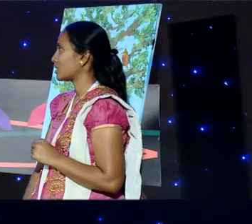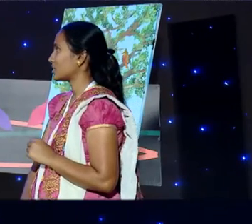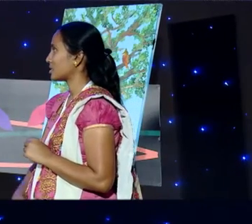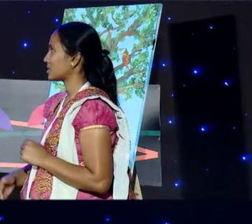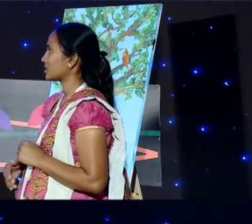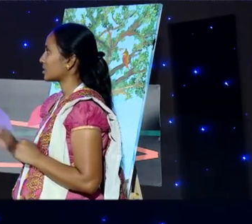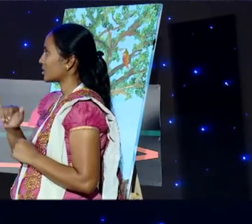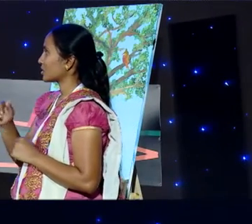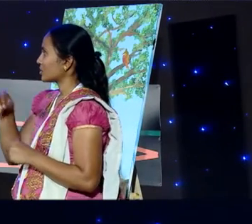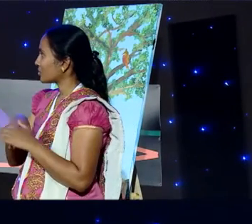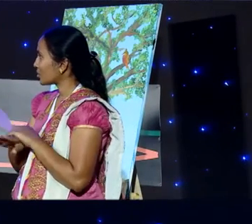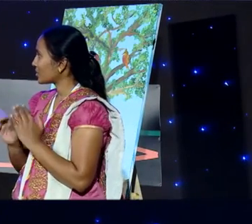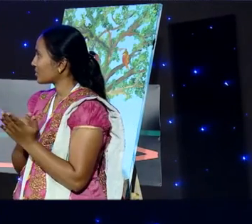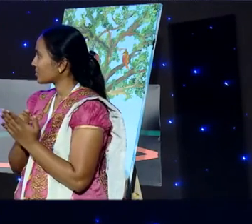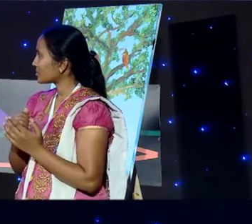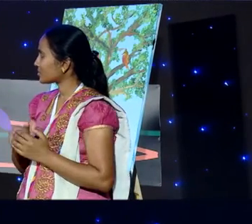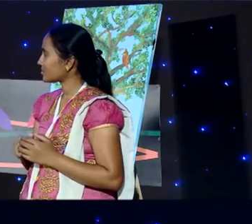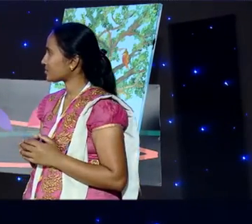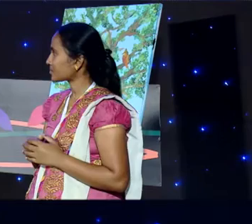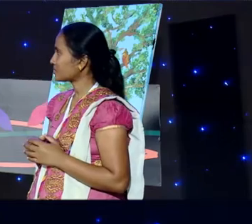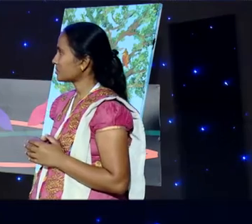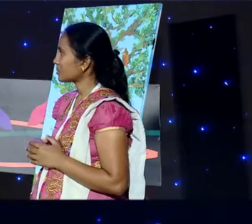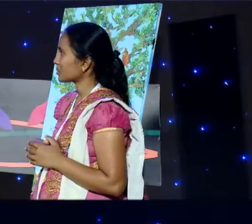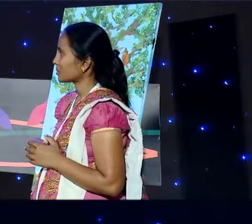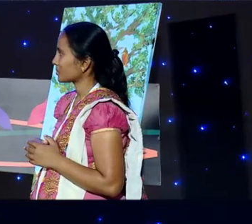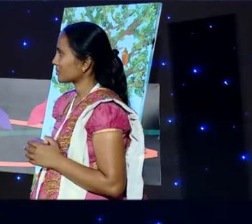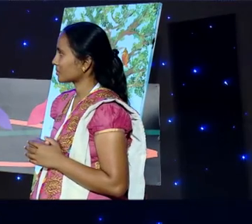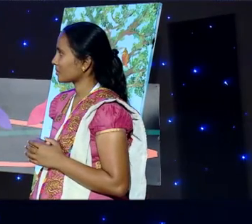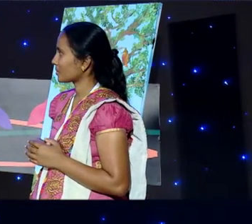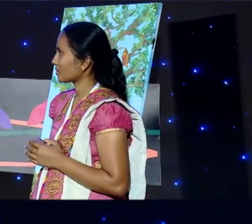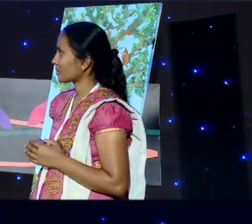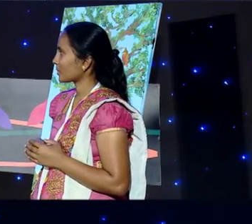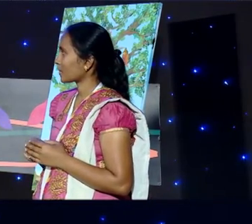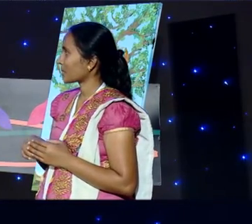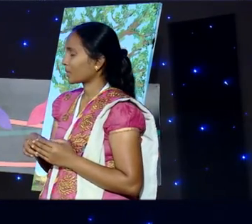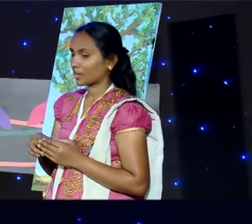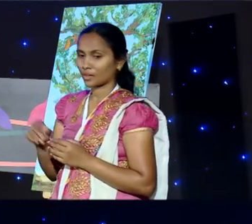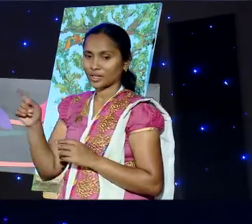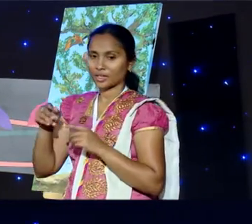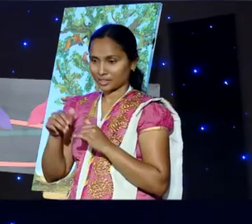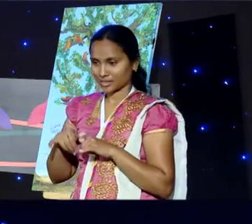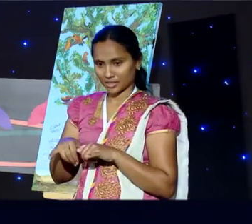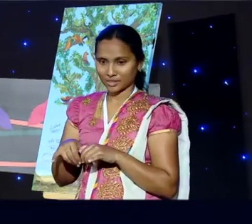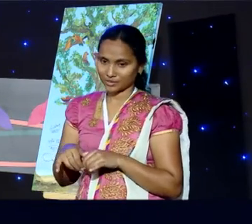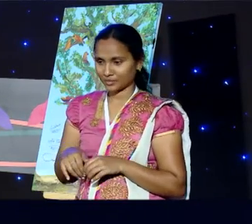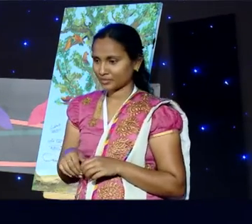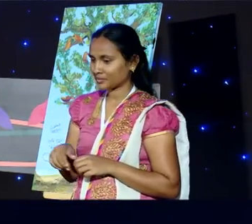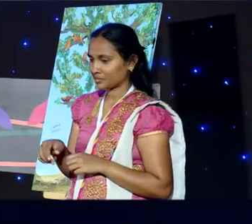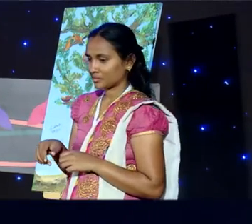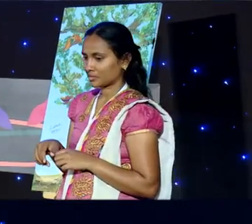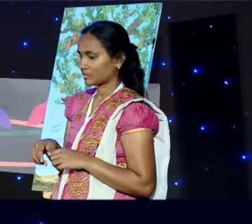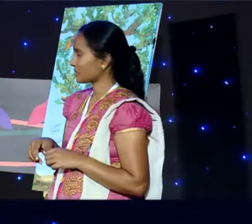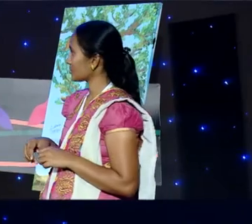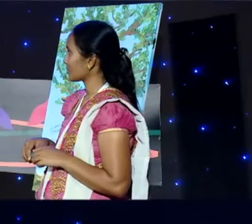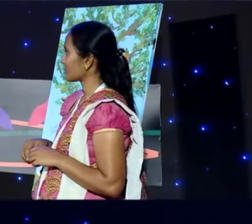very endearing. Nobody was threatened by him. He lived in a slum community of 100,000 people. In this slum community, they had lots